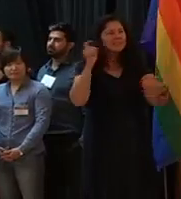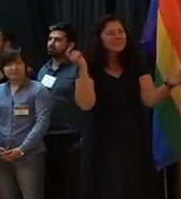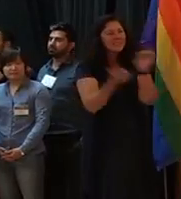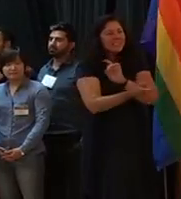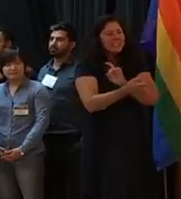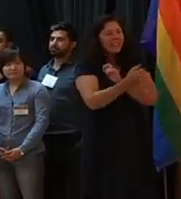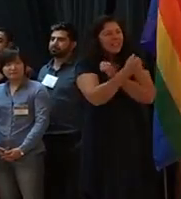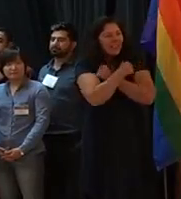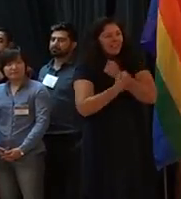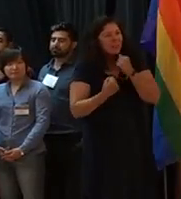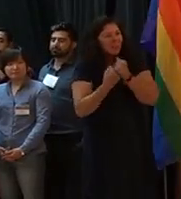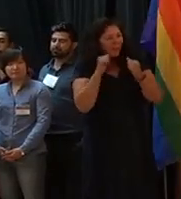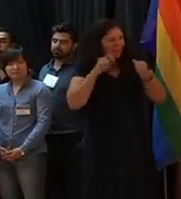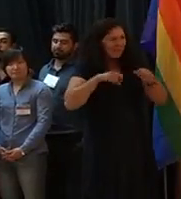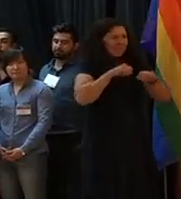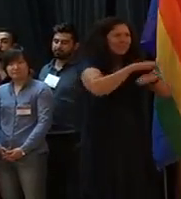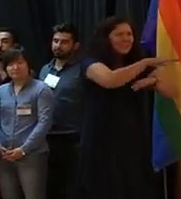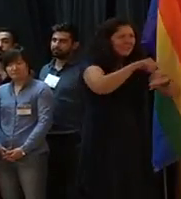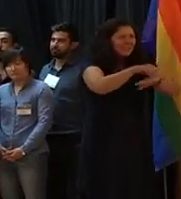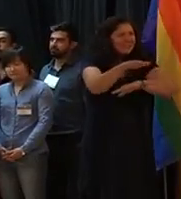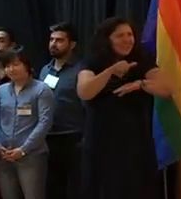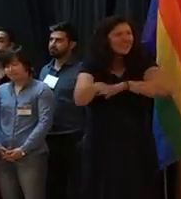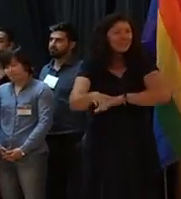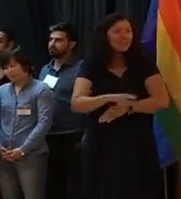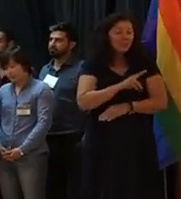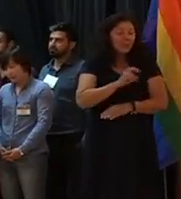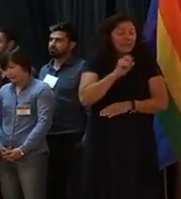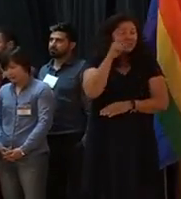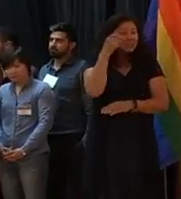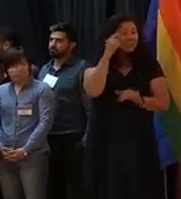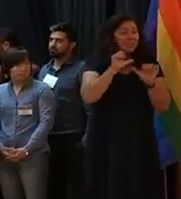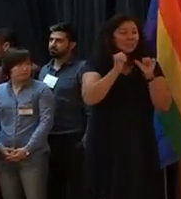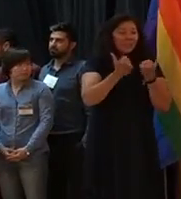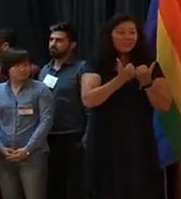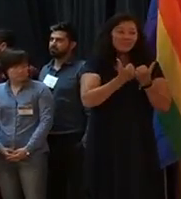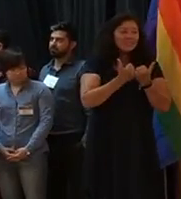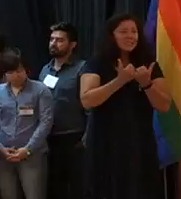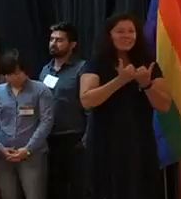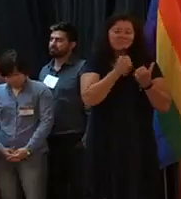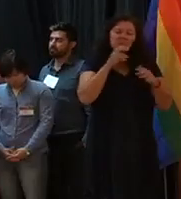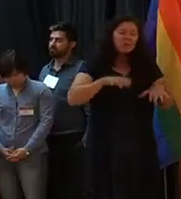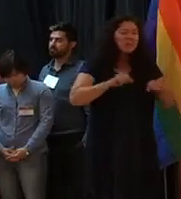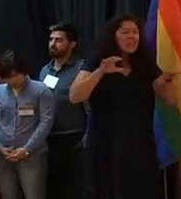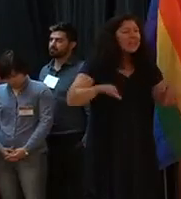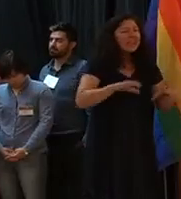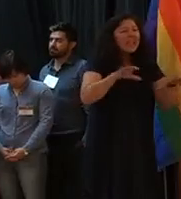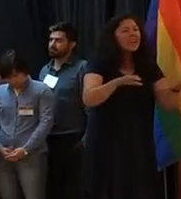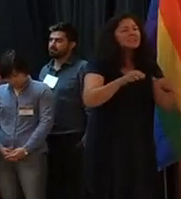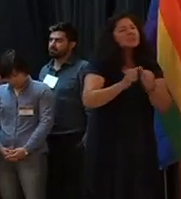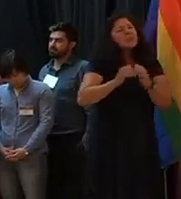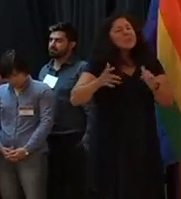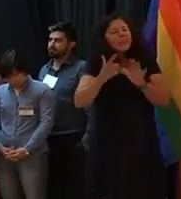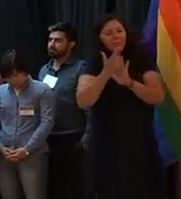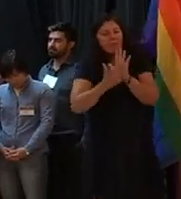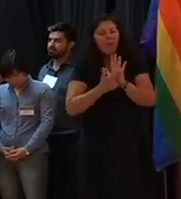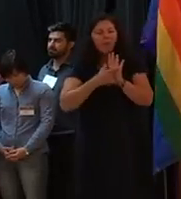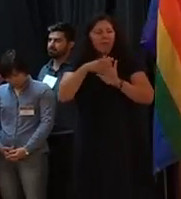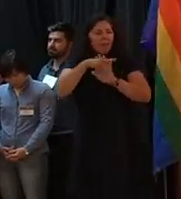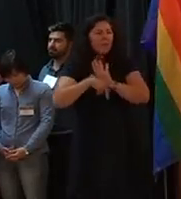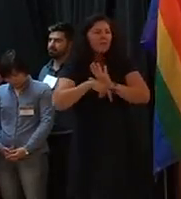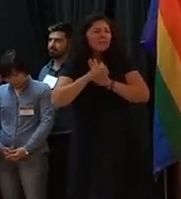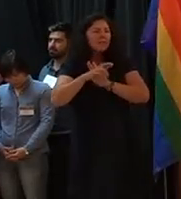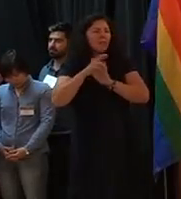support. U.S. government agencies do not act unless the laws, policies,